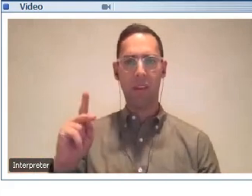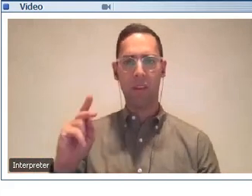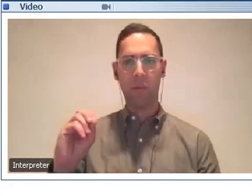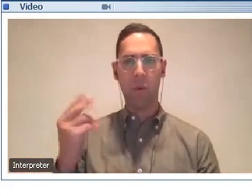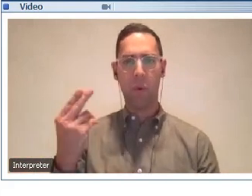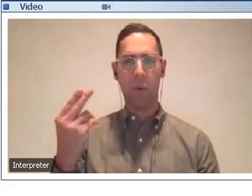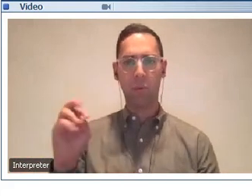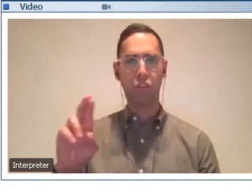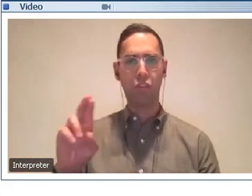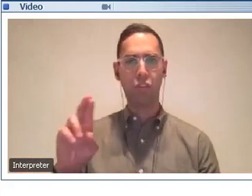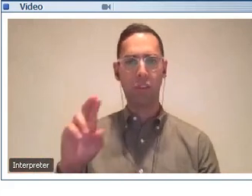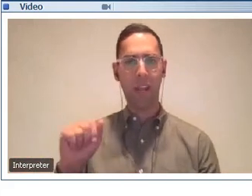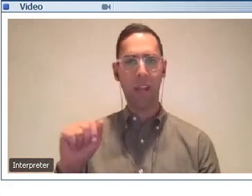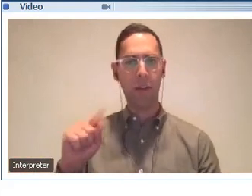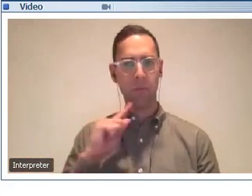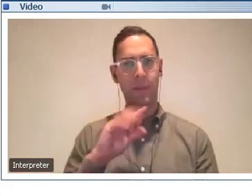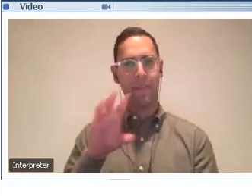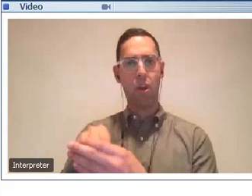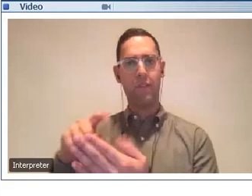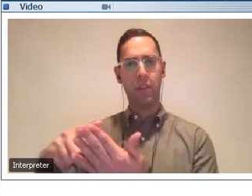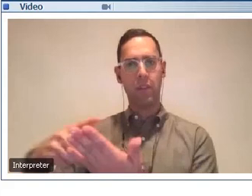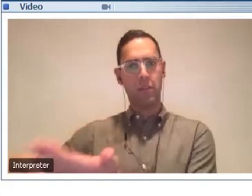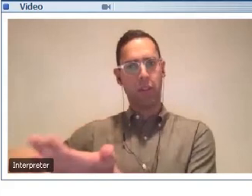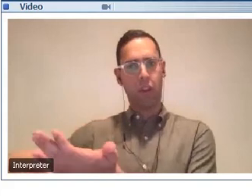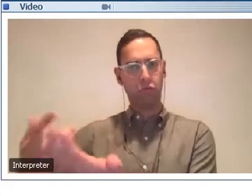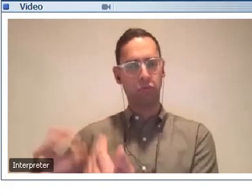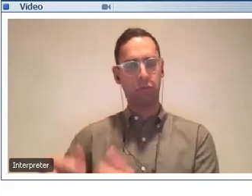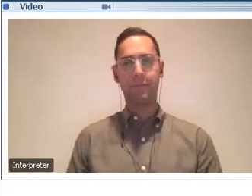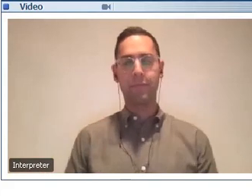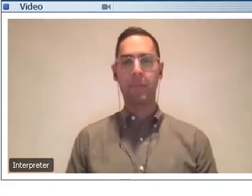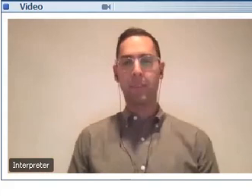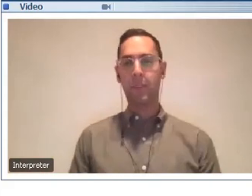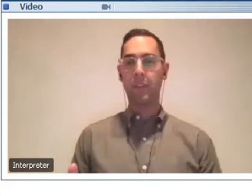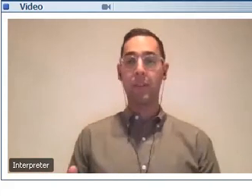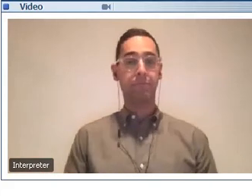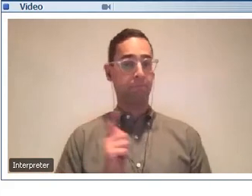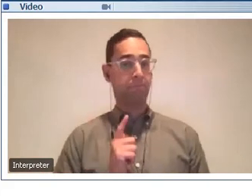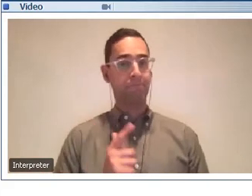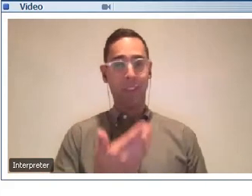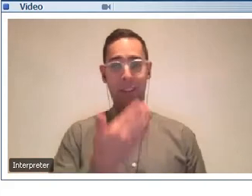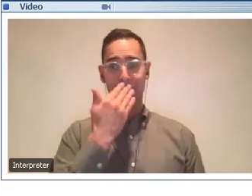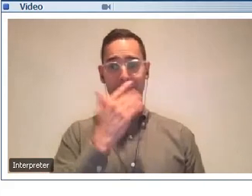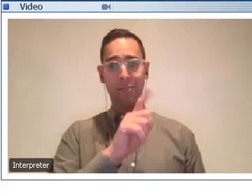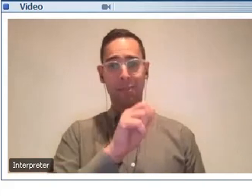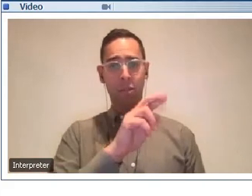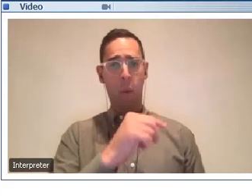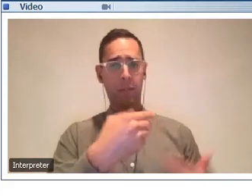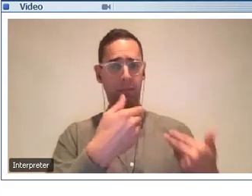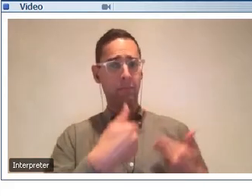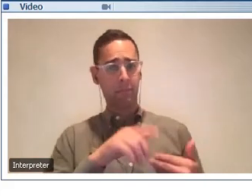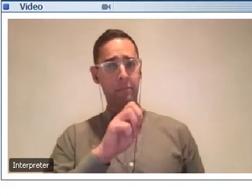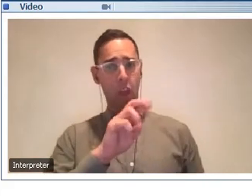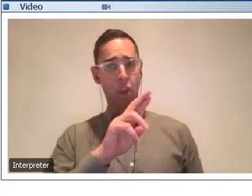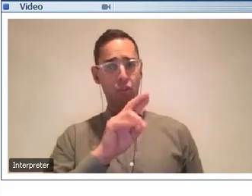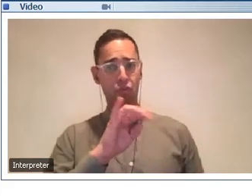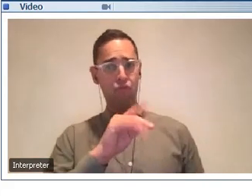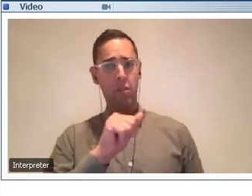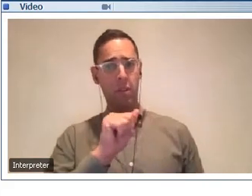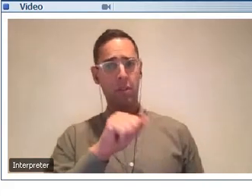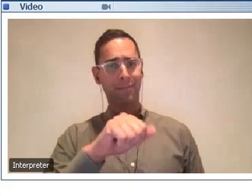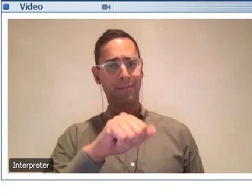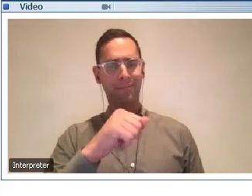Thanks, Lauren. I agree. This is Erica. I think that the more that we can show varying roles for people with disabilities, you